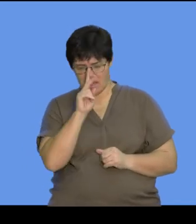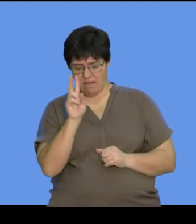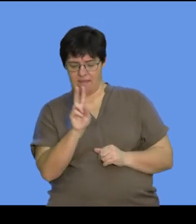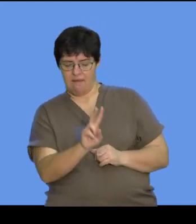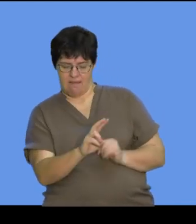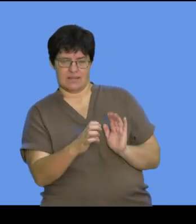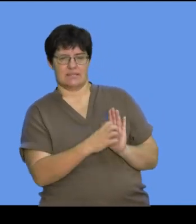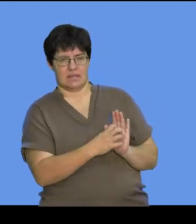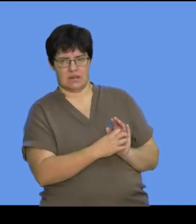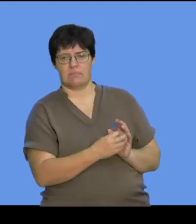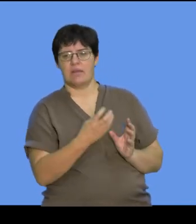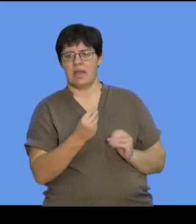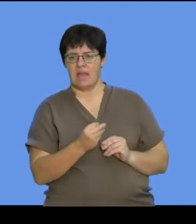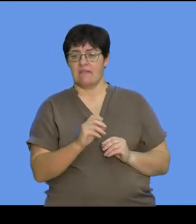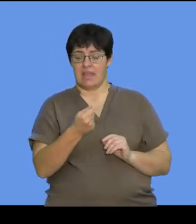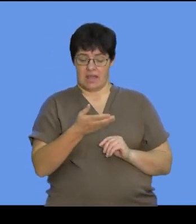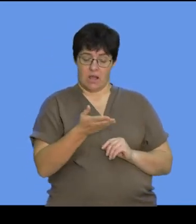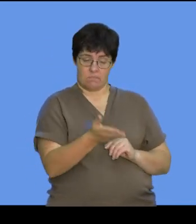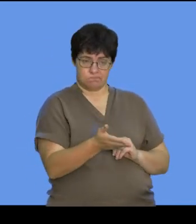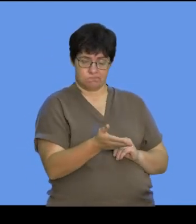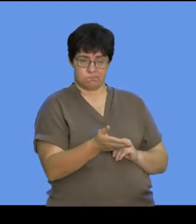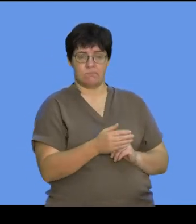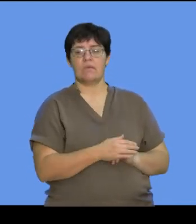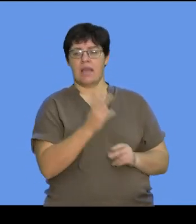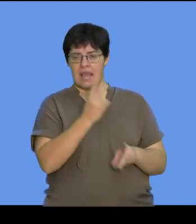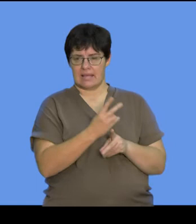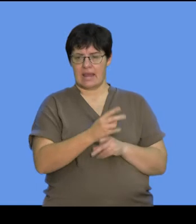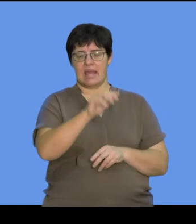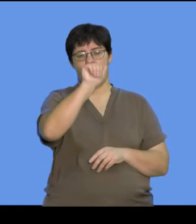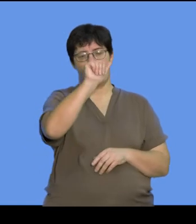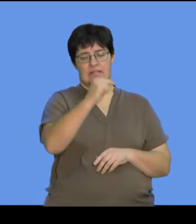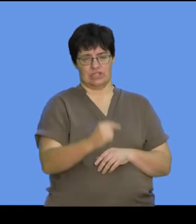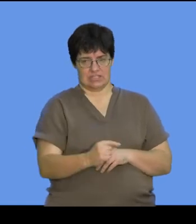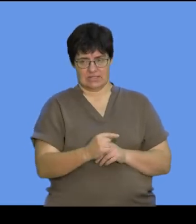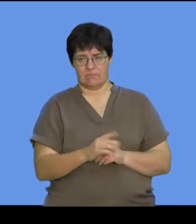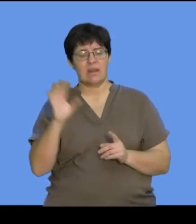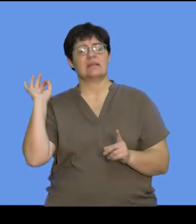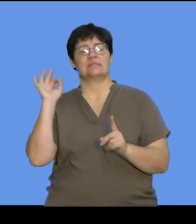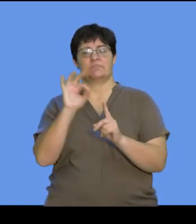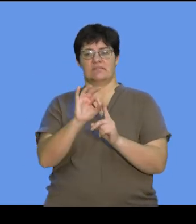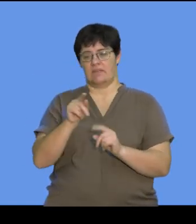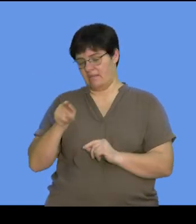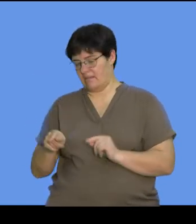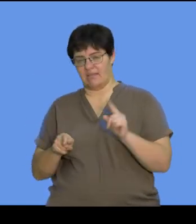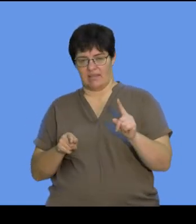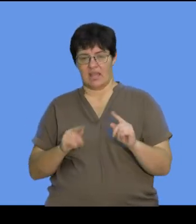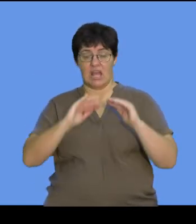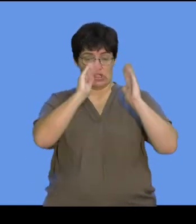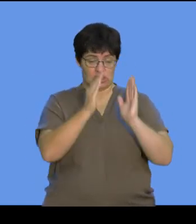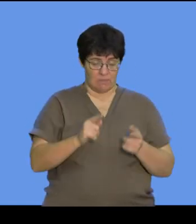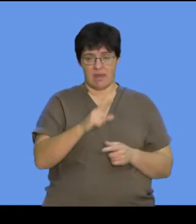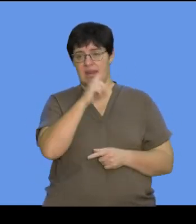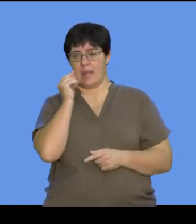that diagram. There's a key that's been provided, and that key again refers to the specific shapes